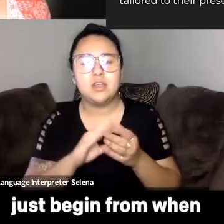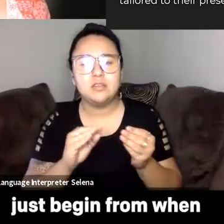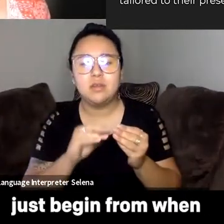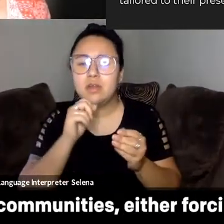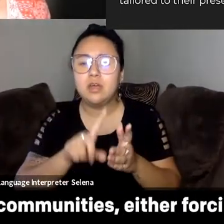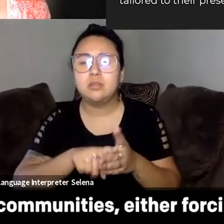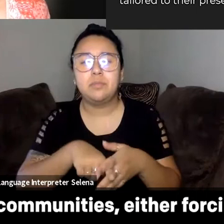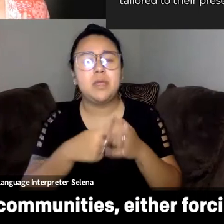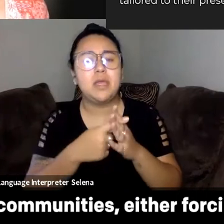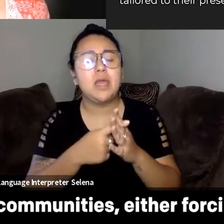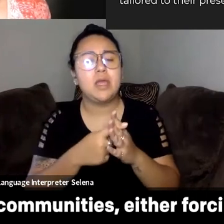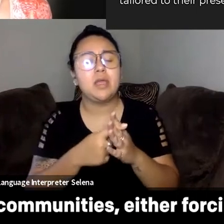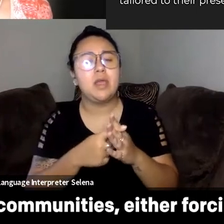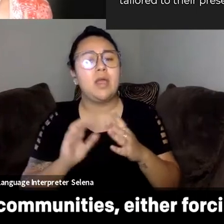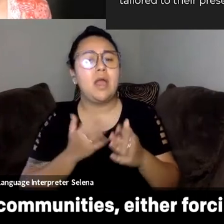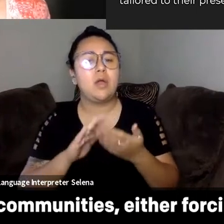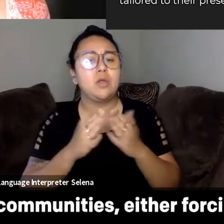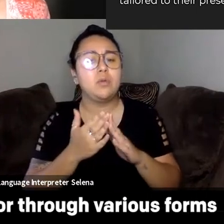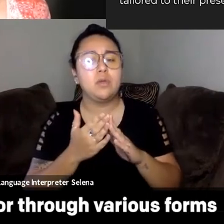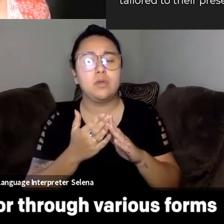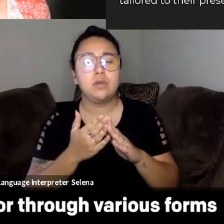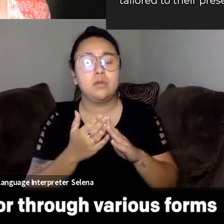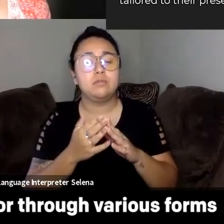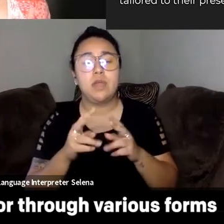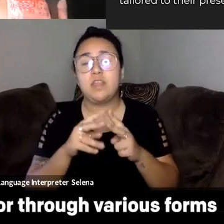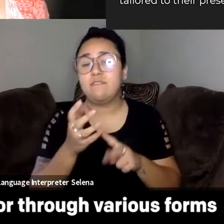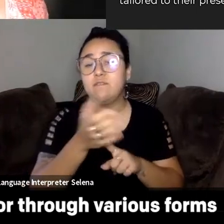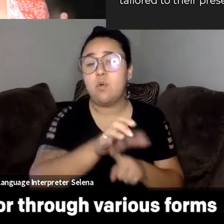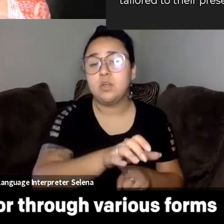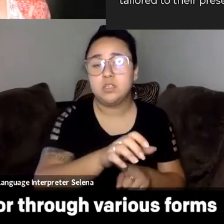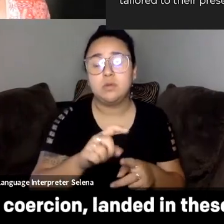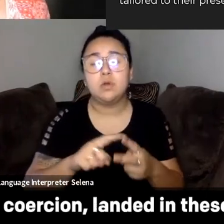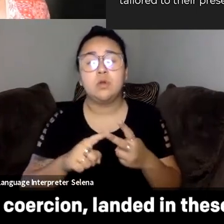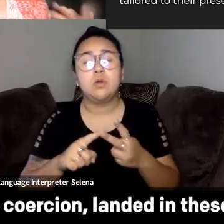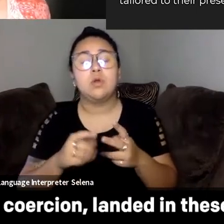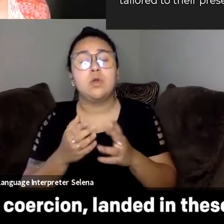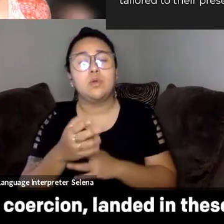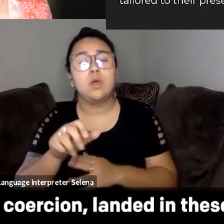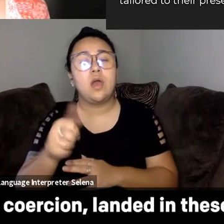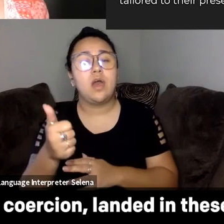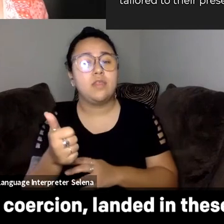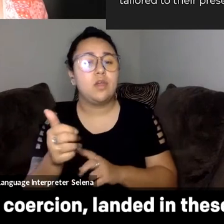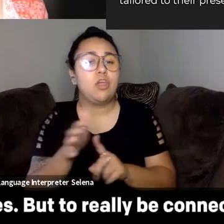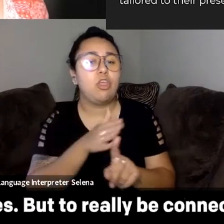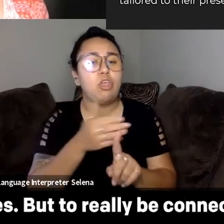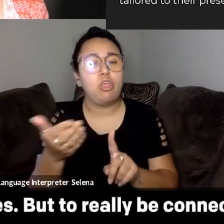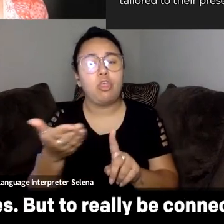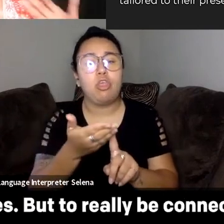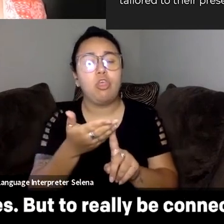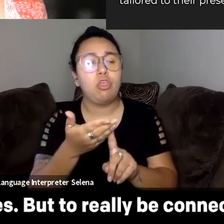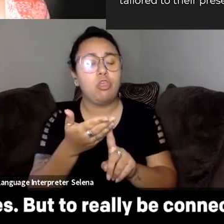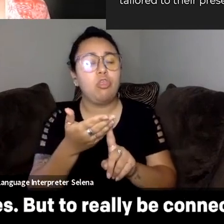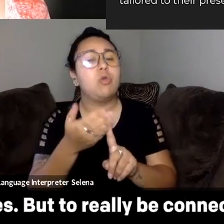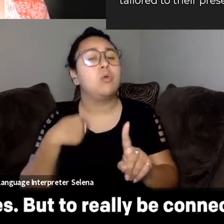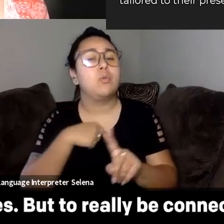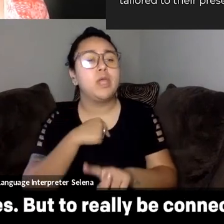from when our communities either forcibly or through various forms of coercion landed in these shores, but to really